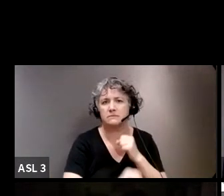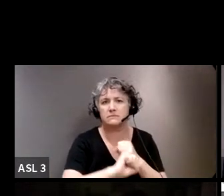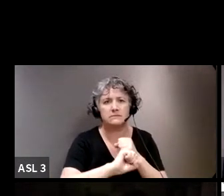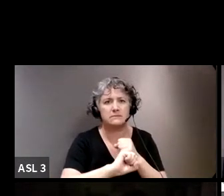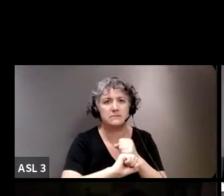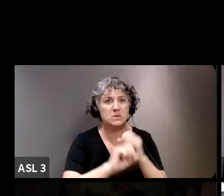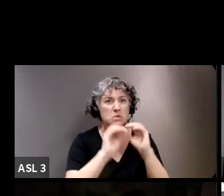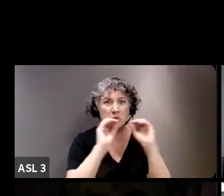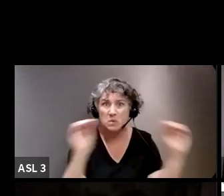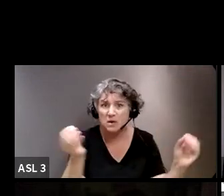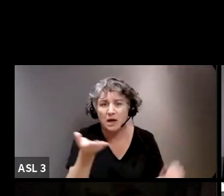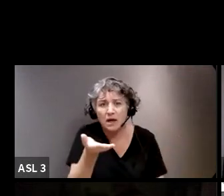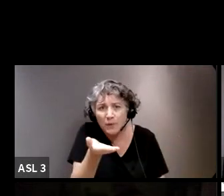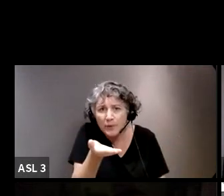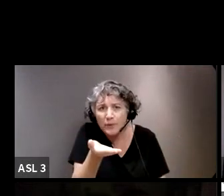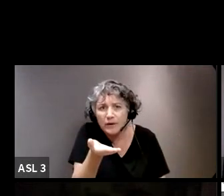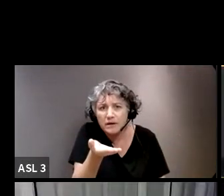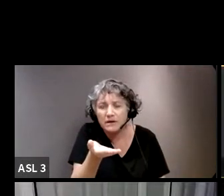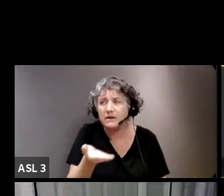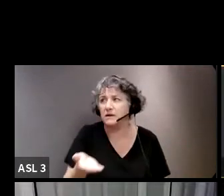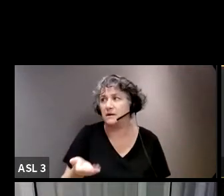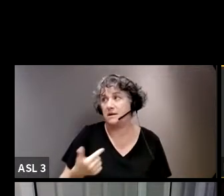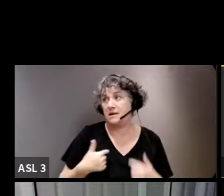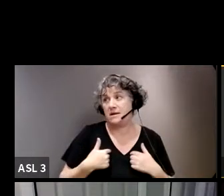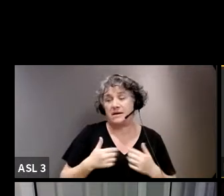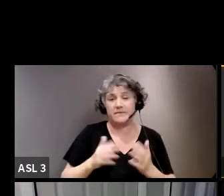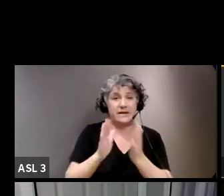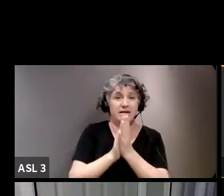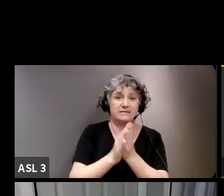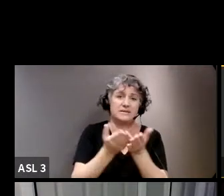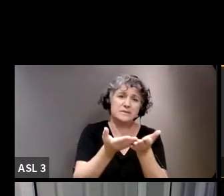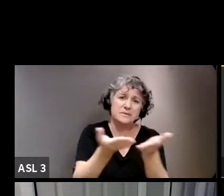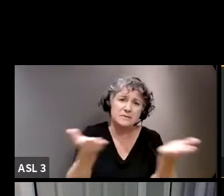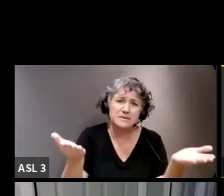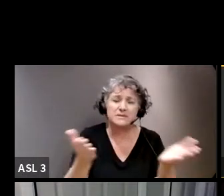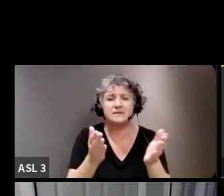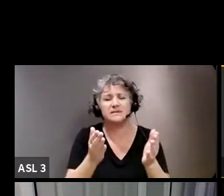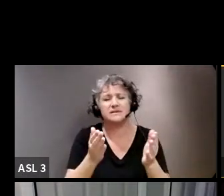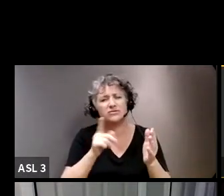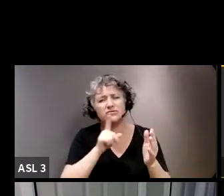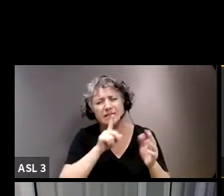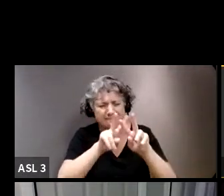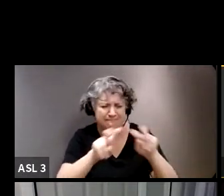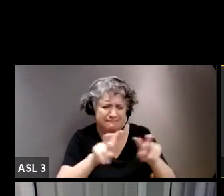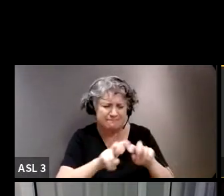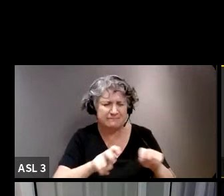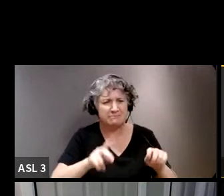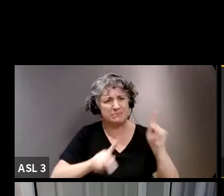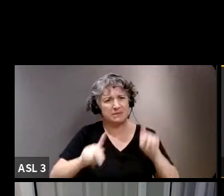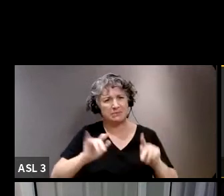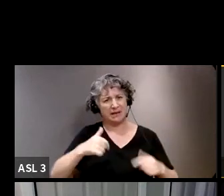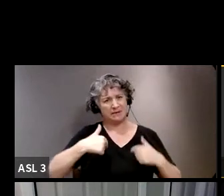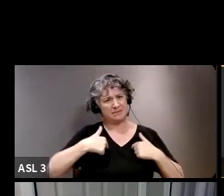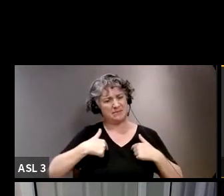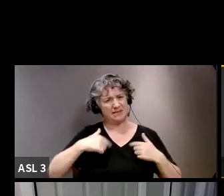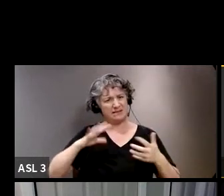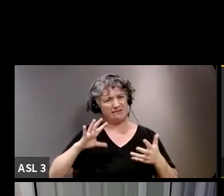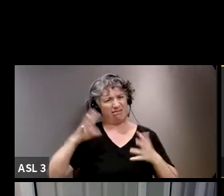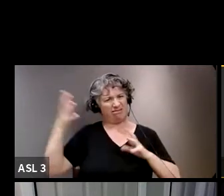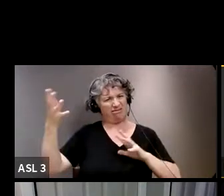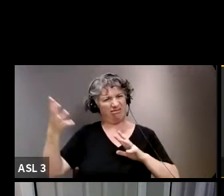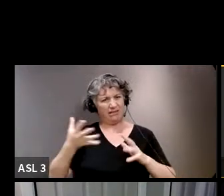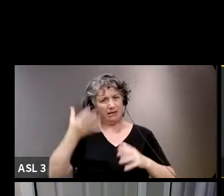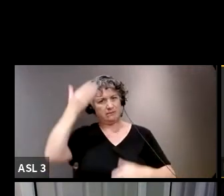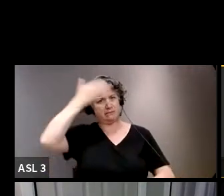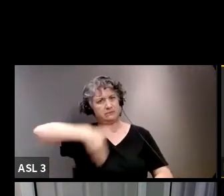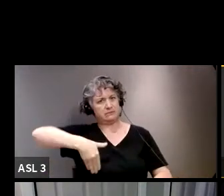not exist i'm asking the board to really take a hard look at why people like me fall through the cracks the last time